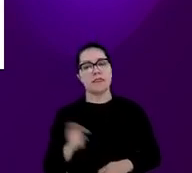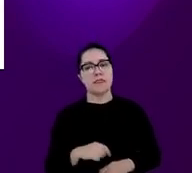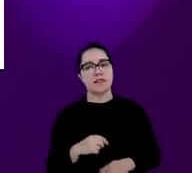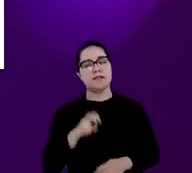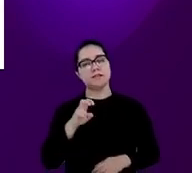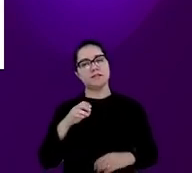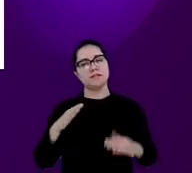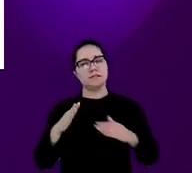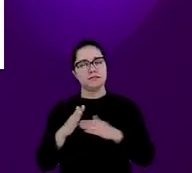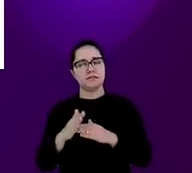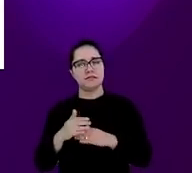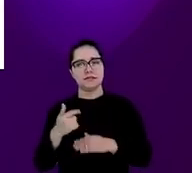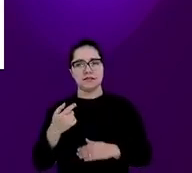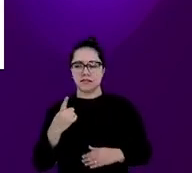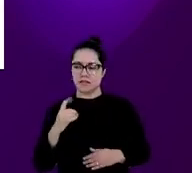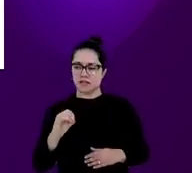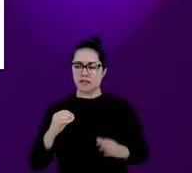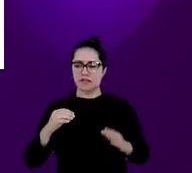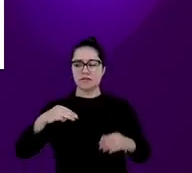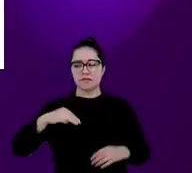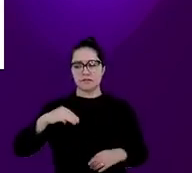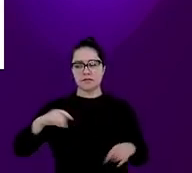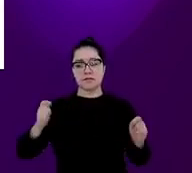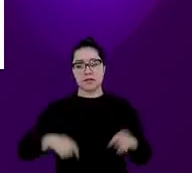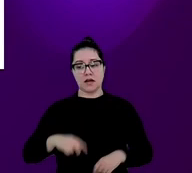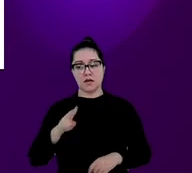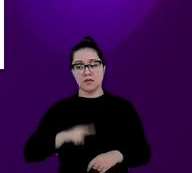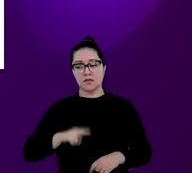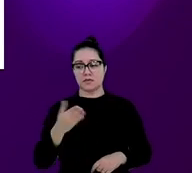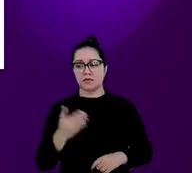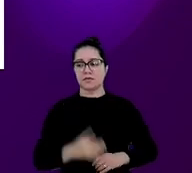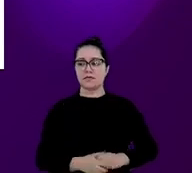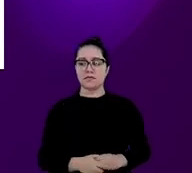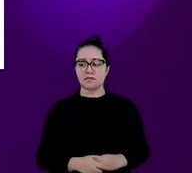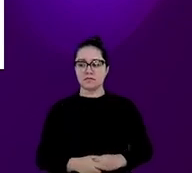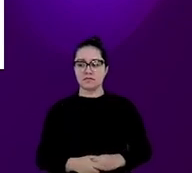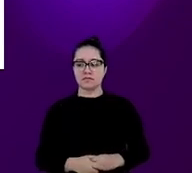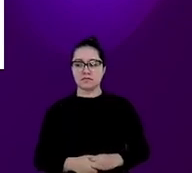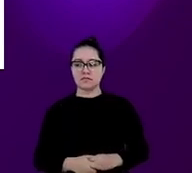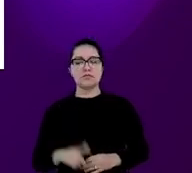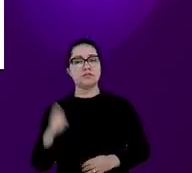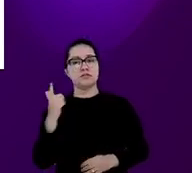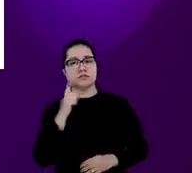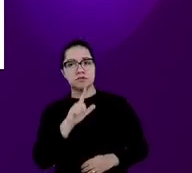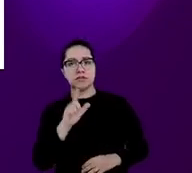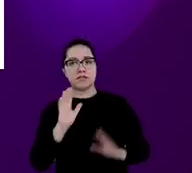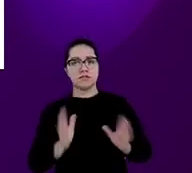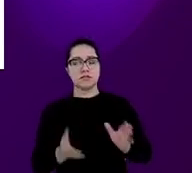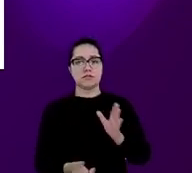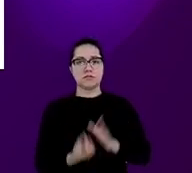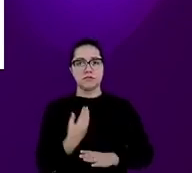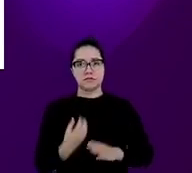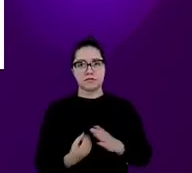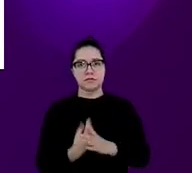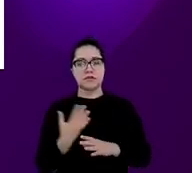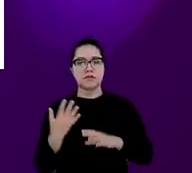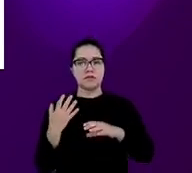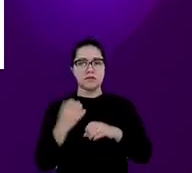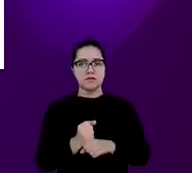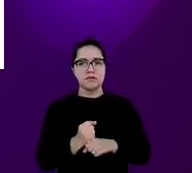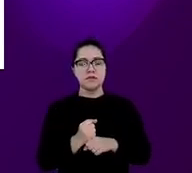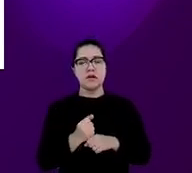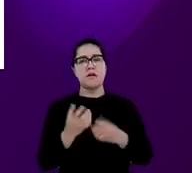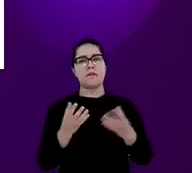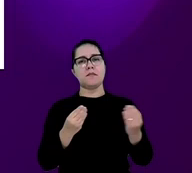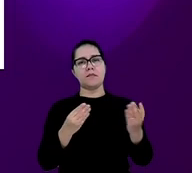thousands of joules of applications. We deliver a huge amount of light, but in a very precise